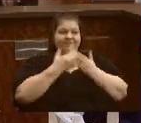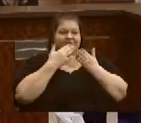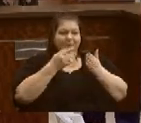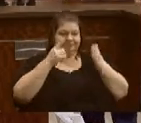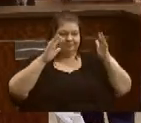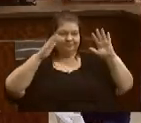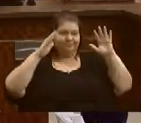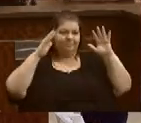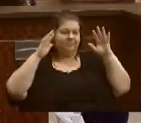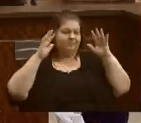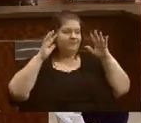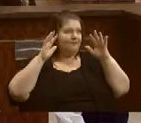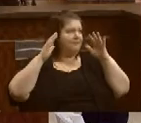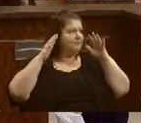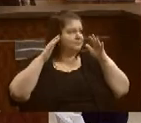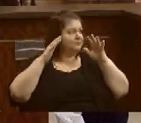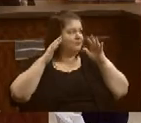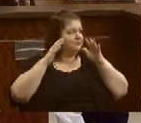Thank you very much.